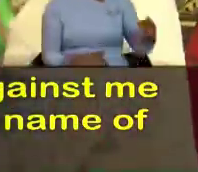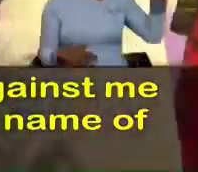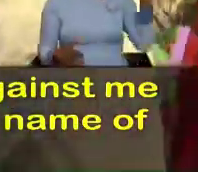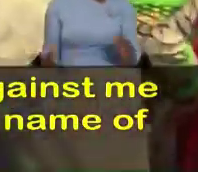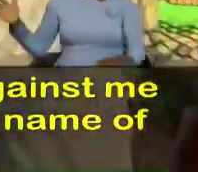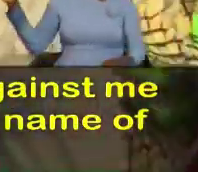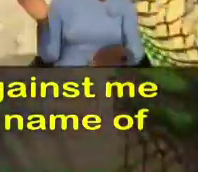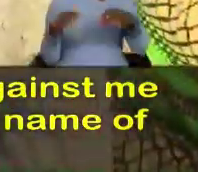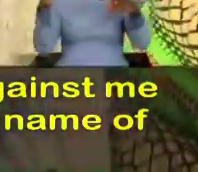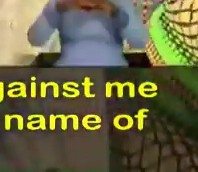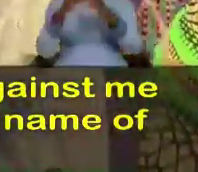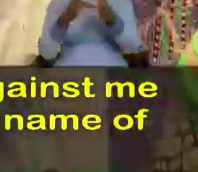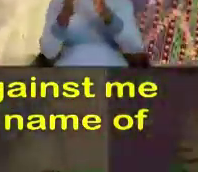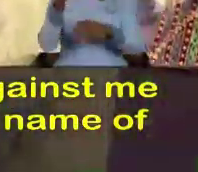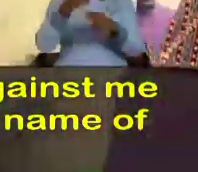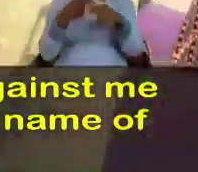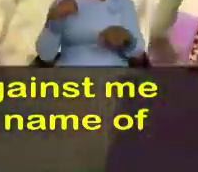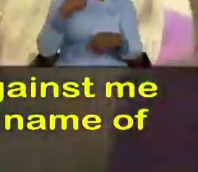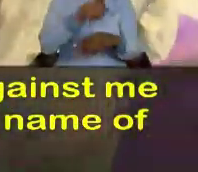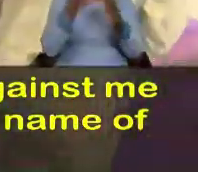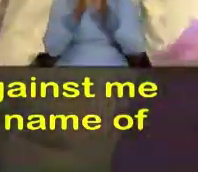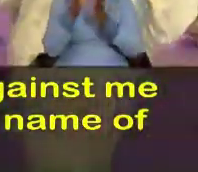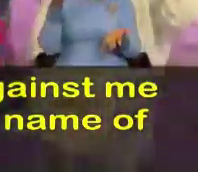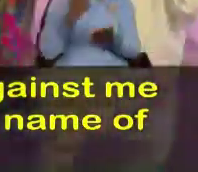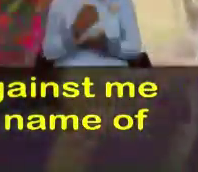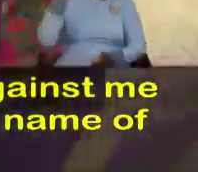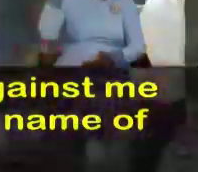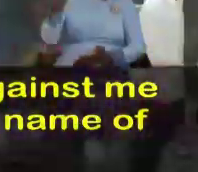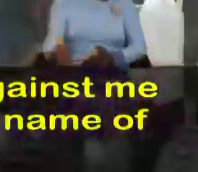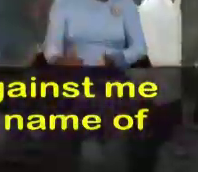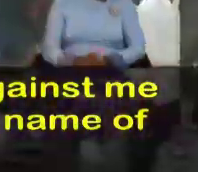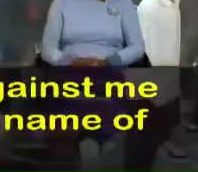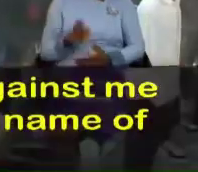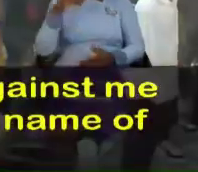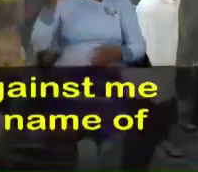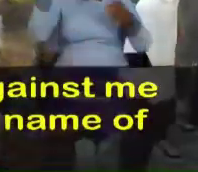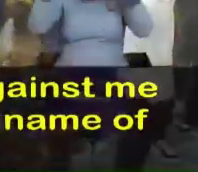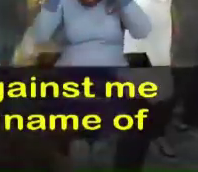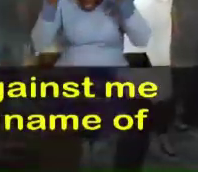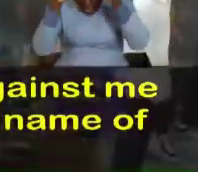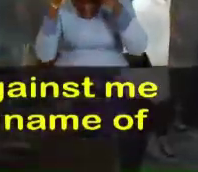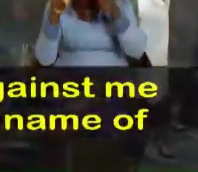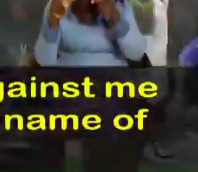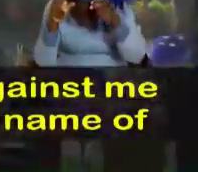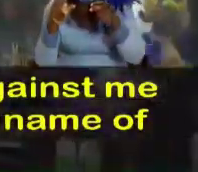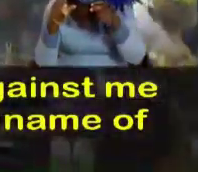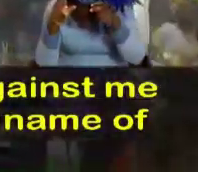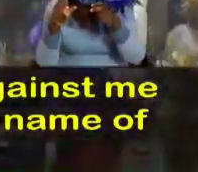In Jesus' name we pray. Some powers.